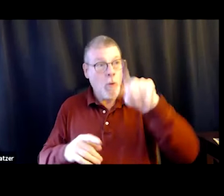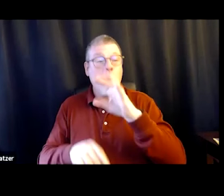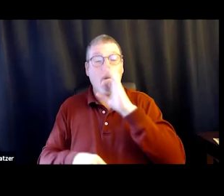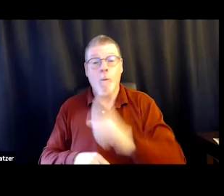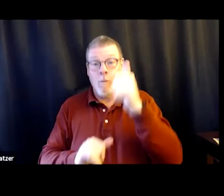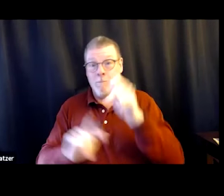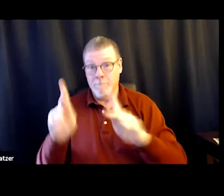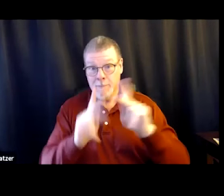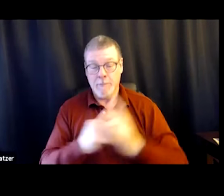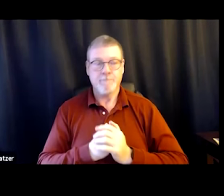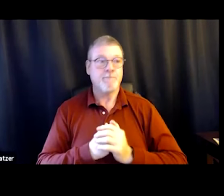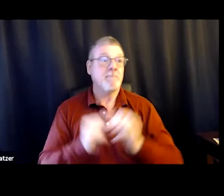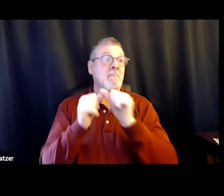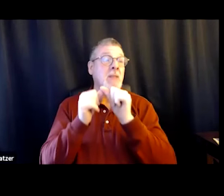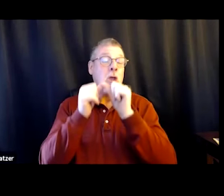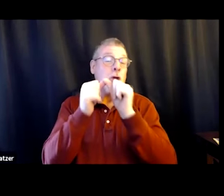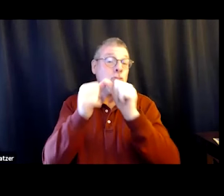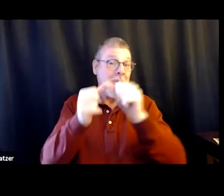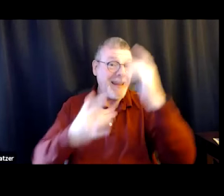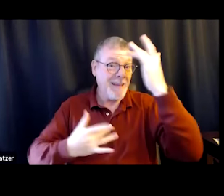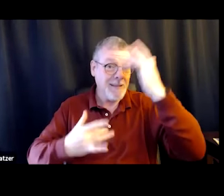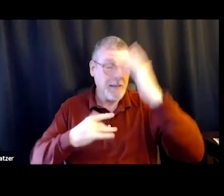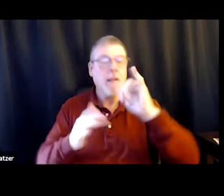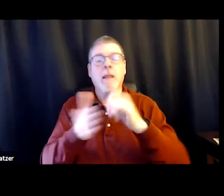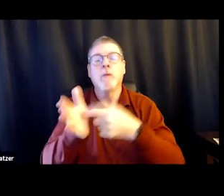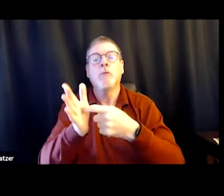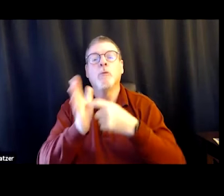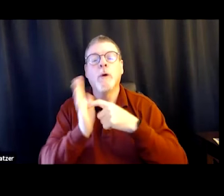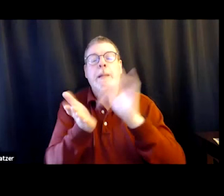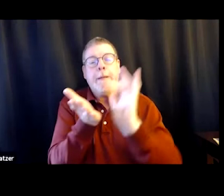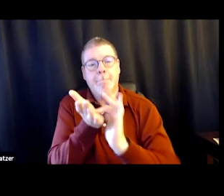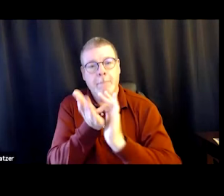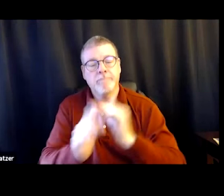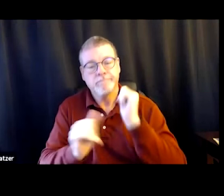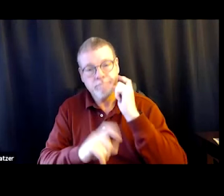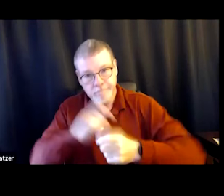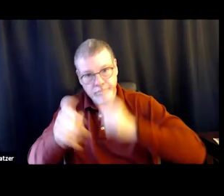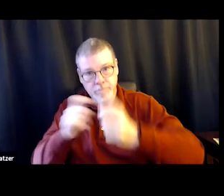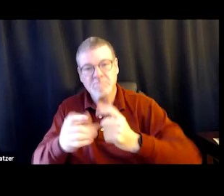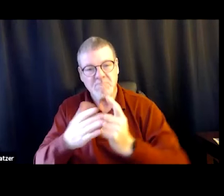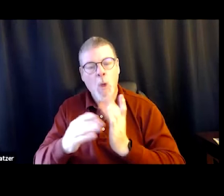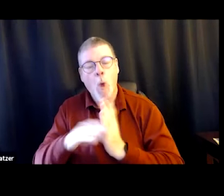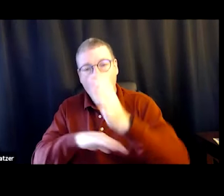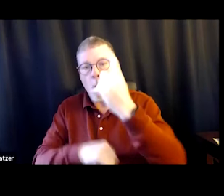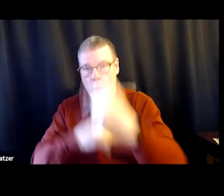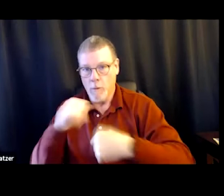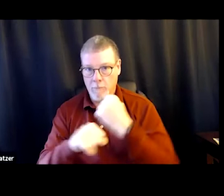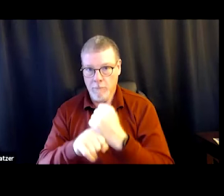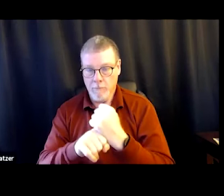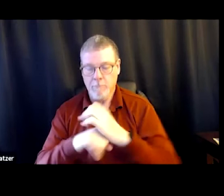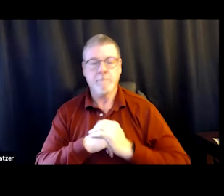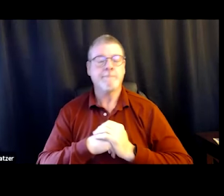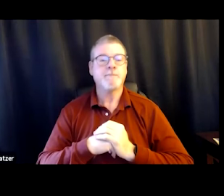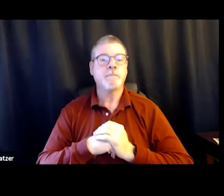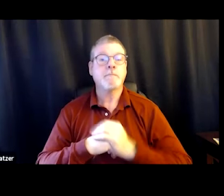related to chronic disease, which are those conditions that require ongoing support, generally over a year in terms of medical intervention,